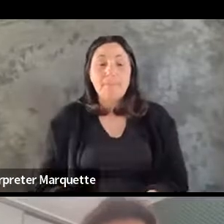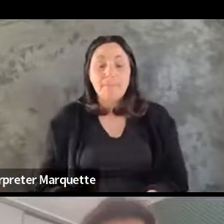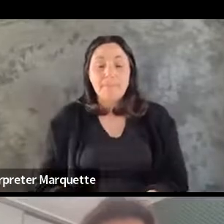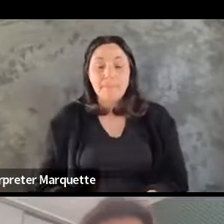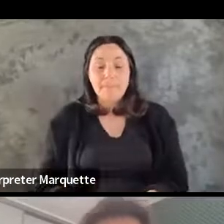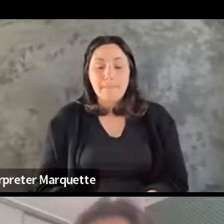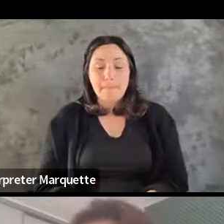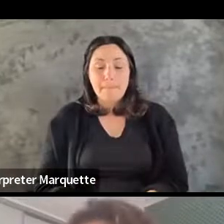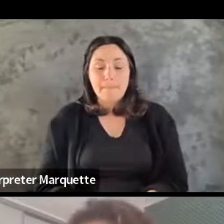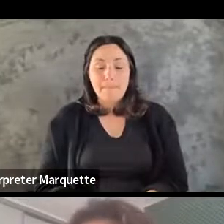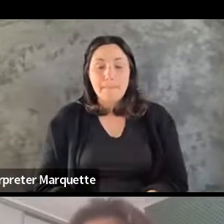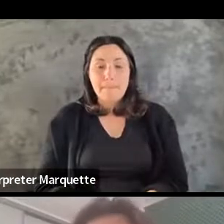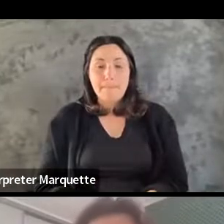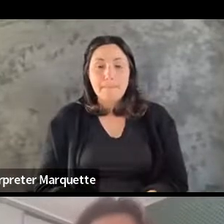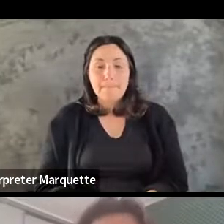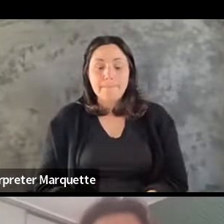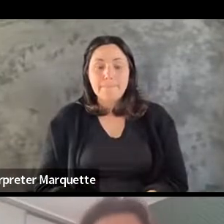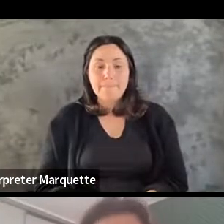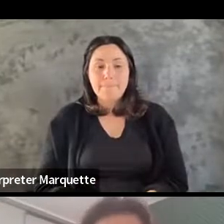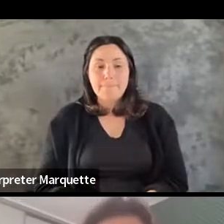We're at the time of the year when